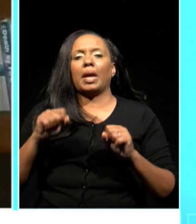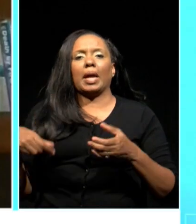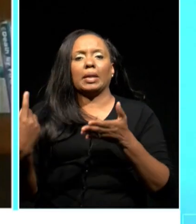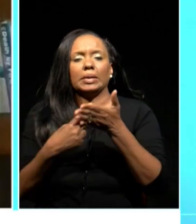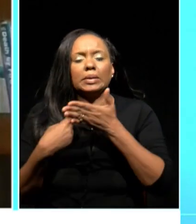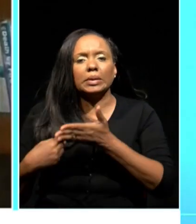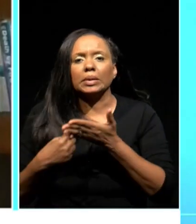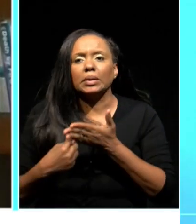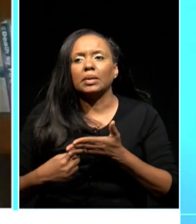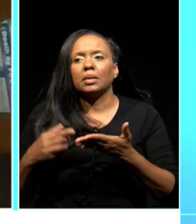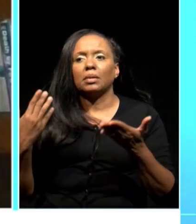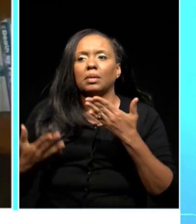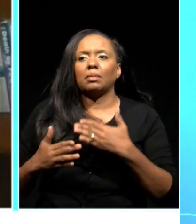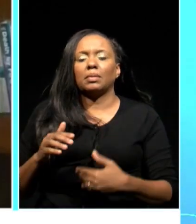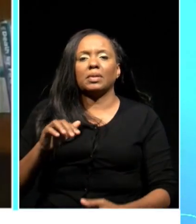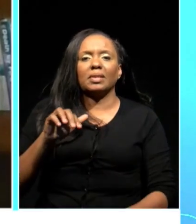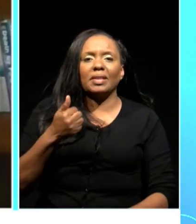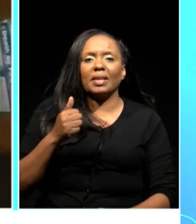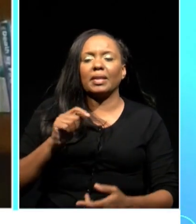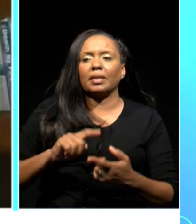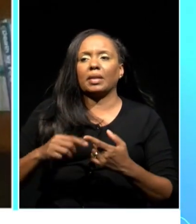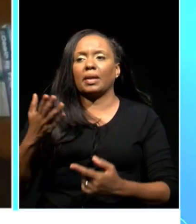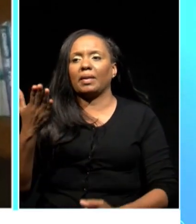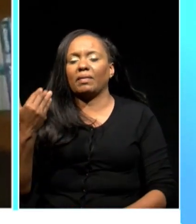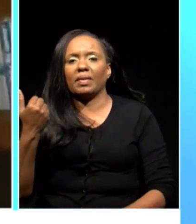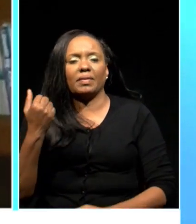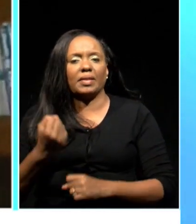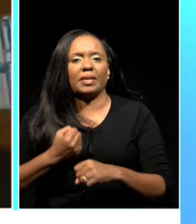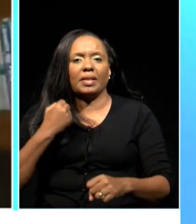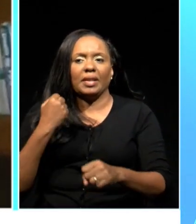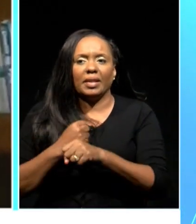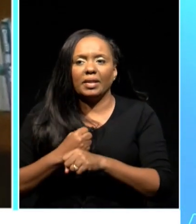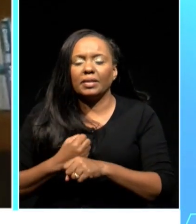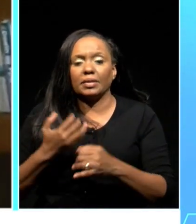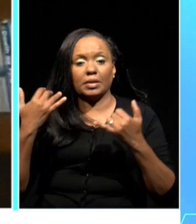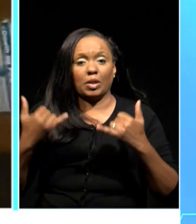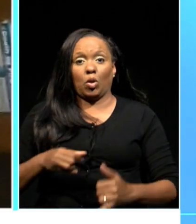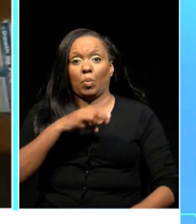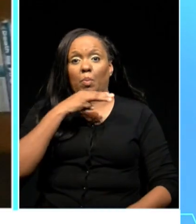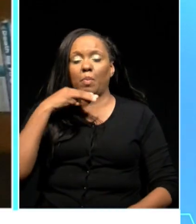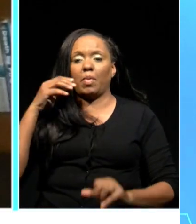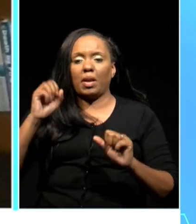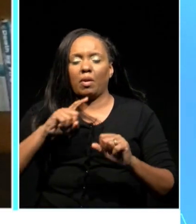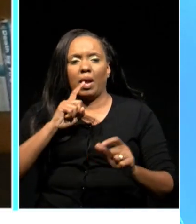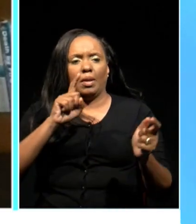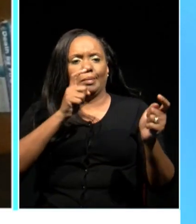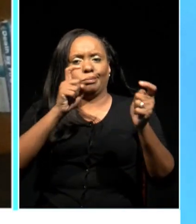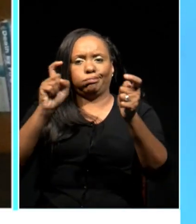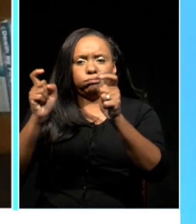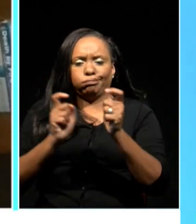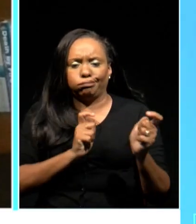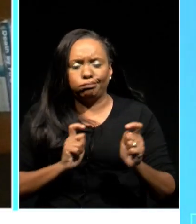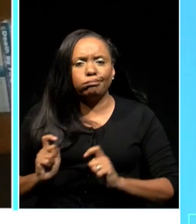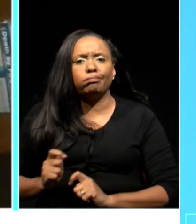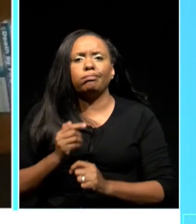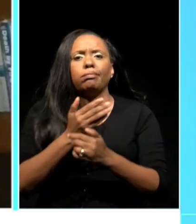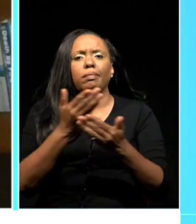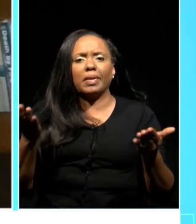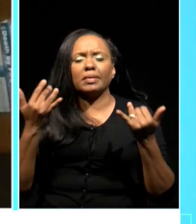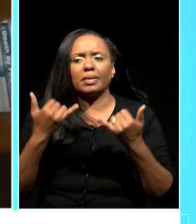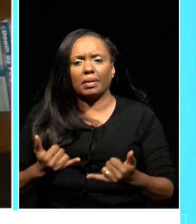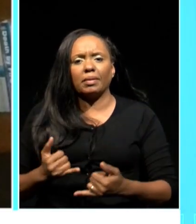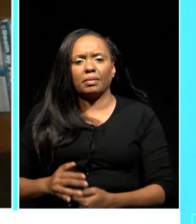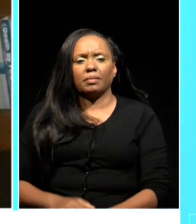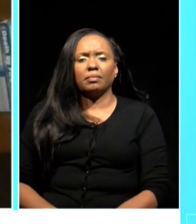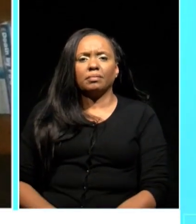that Mia Motley's hand is much freer to craft the kind of changes that she wants. So I do think that we should take